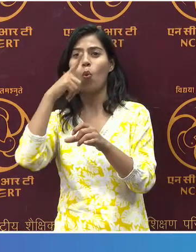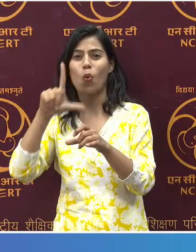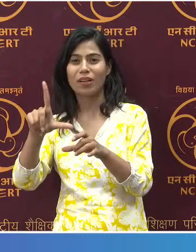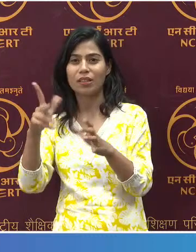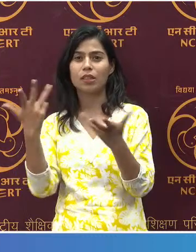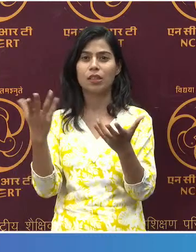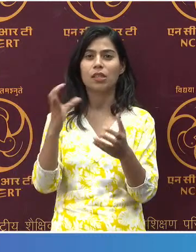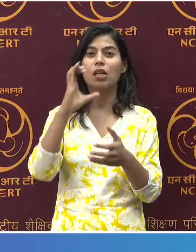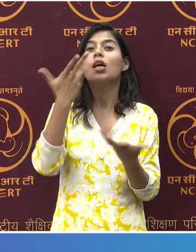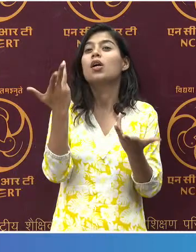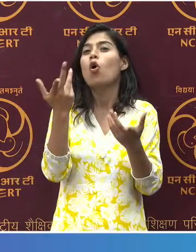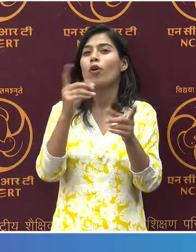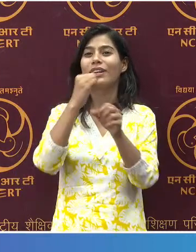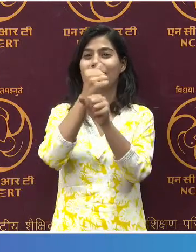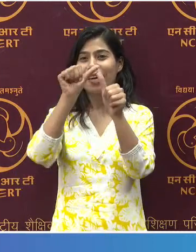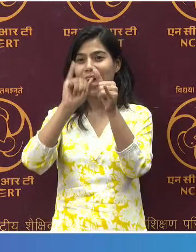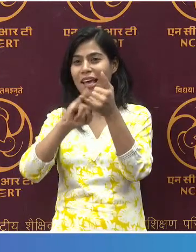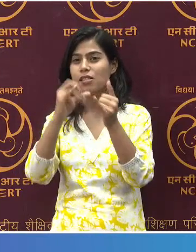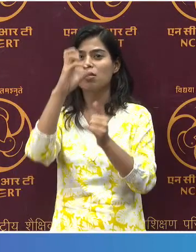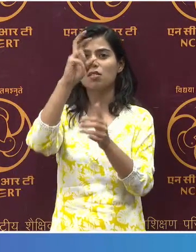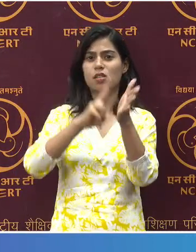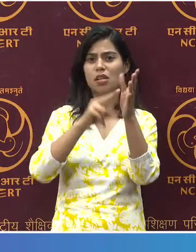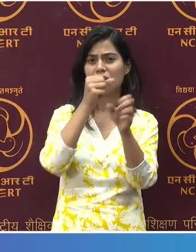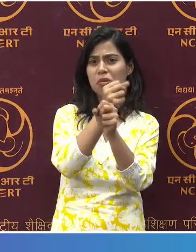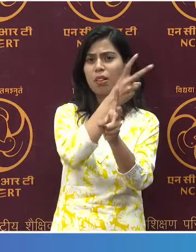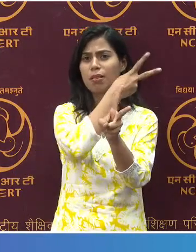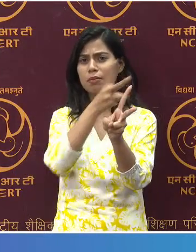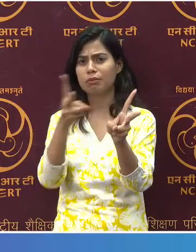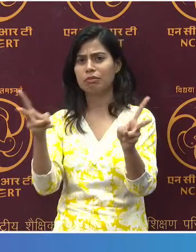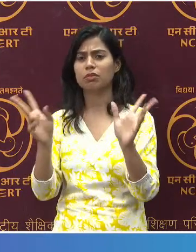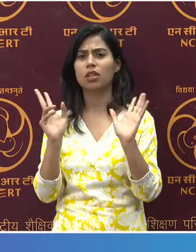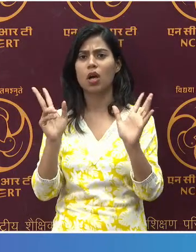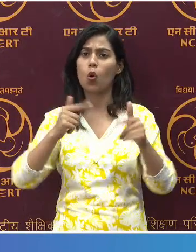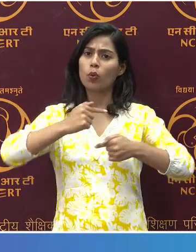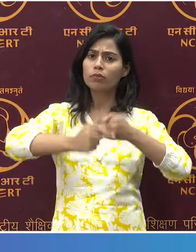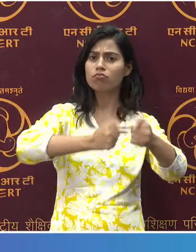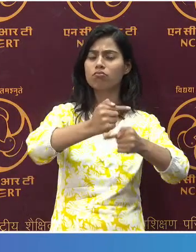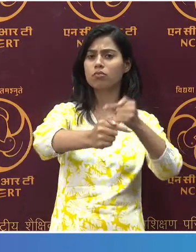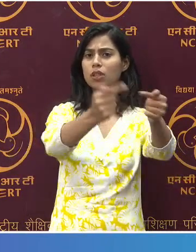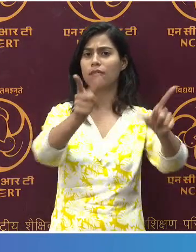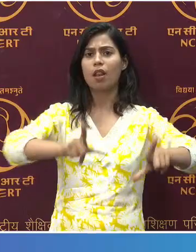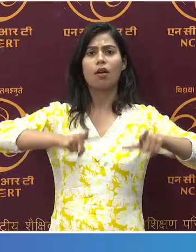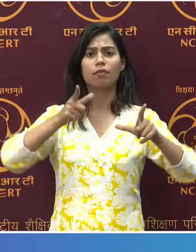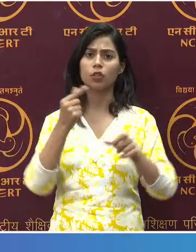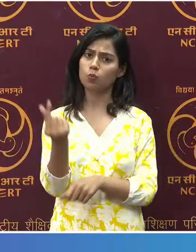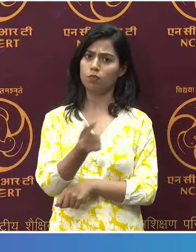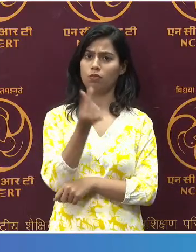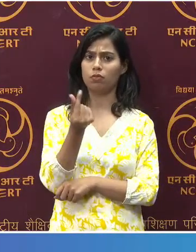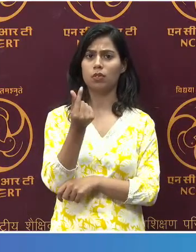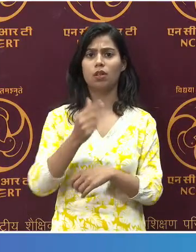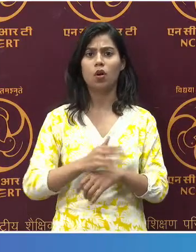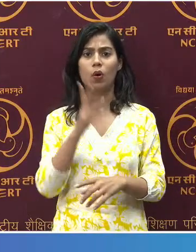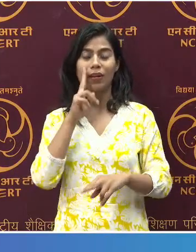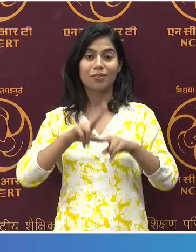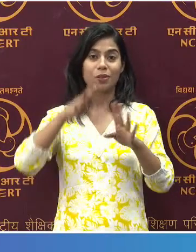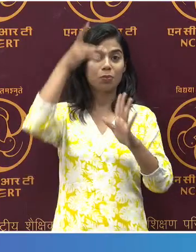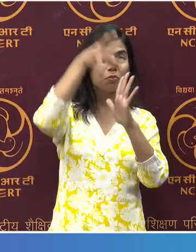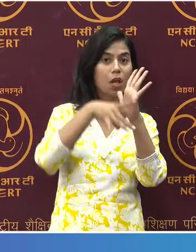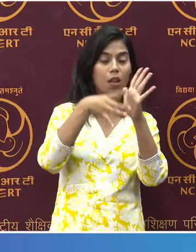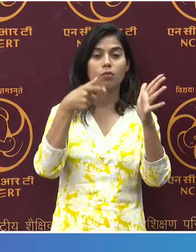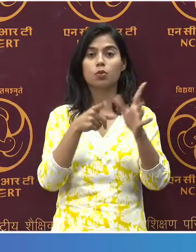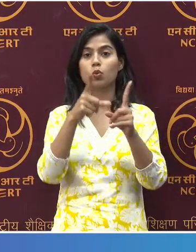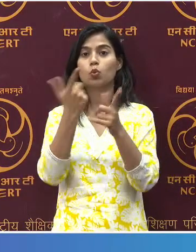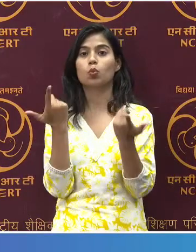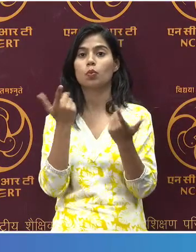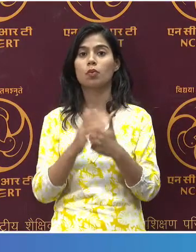like CNG, LPG gases are there, Yes. and in daily life we are using these gases. All undergo the process of combustion, Okay. and